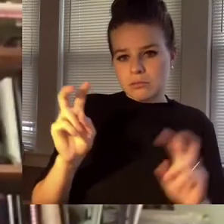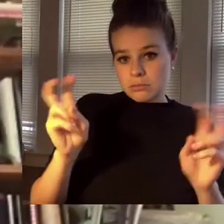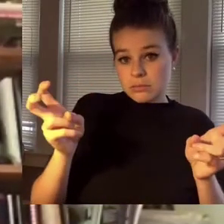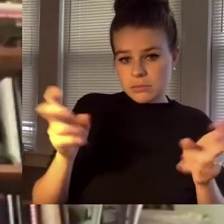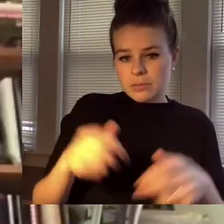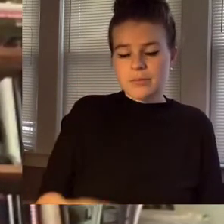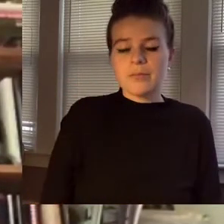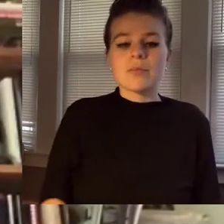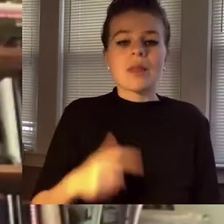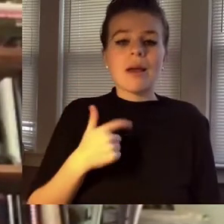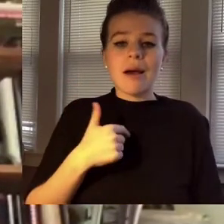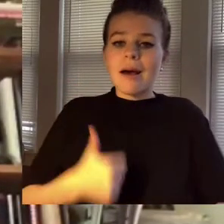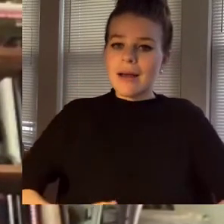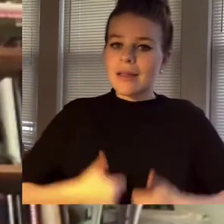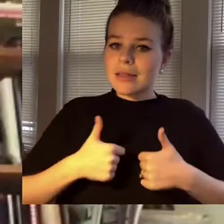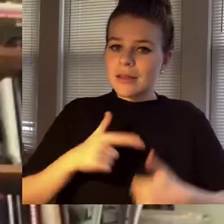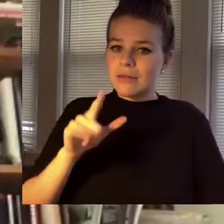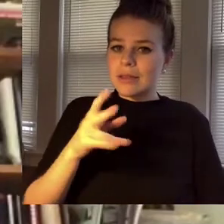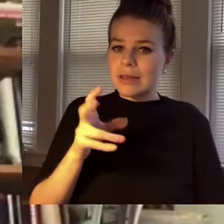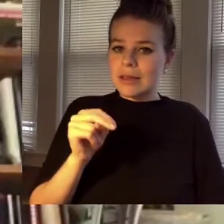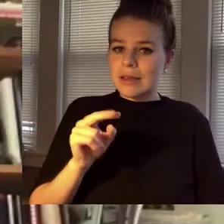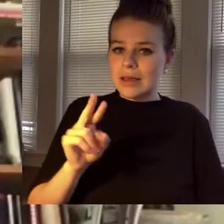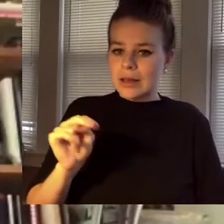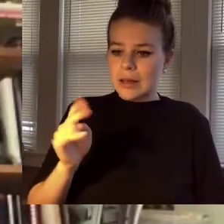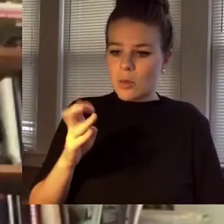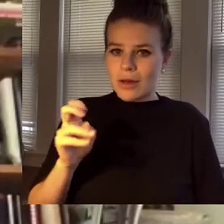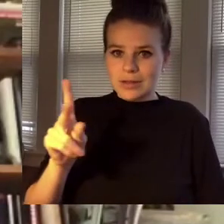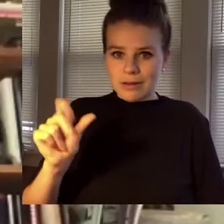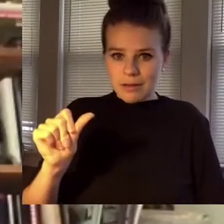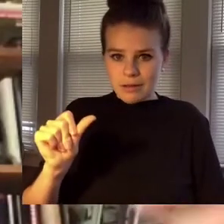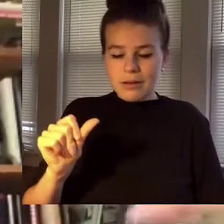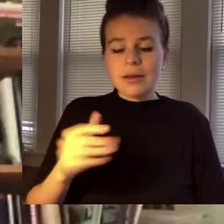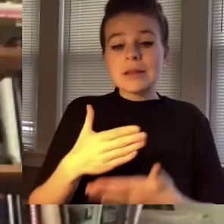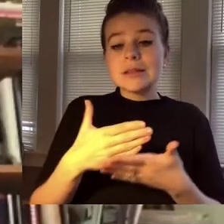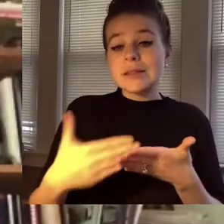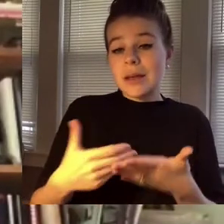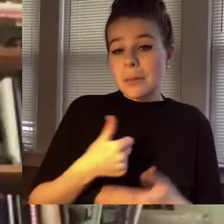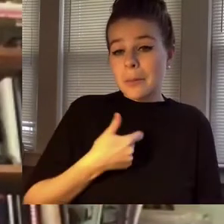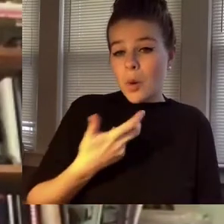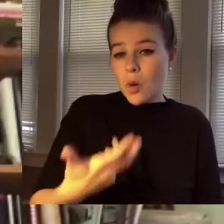I live in Lincoln, Nebraska. And some of these poems